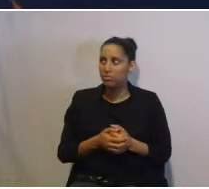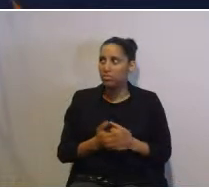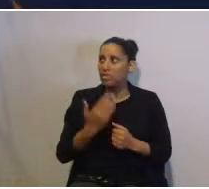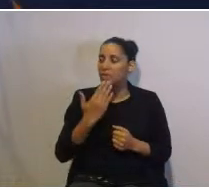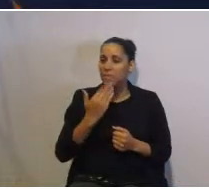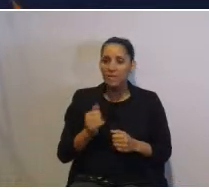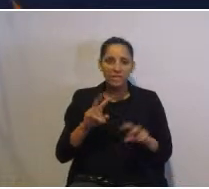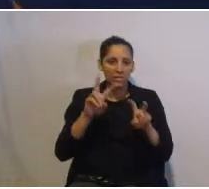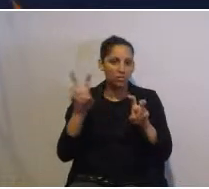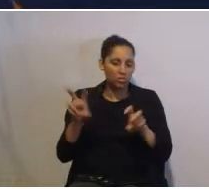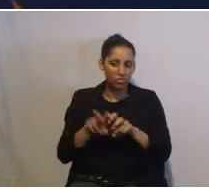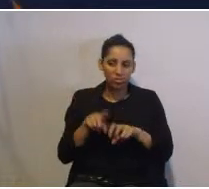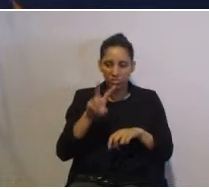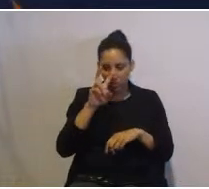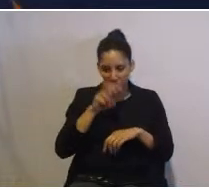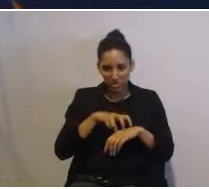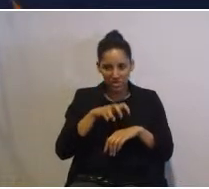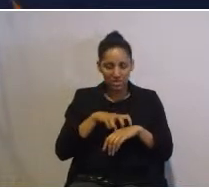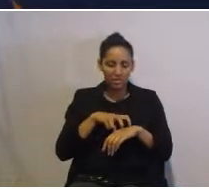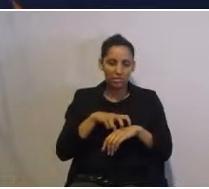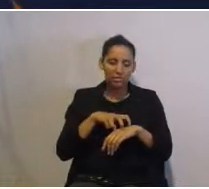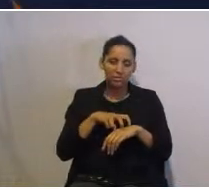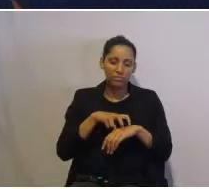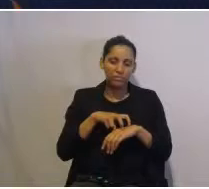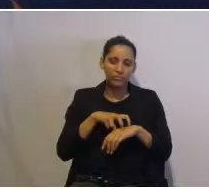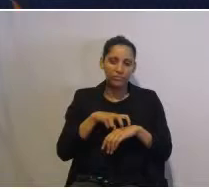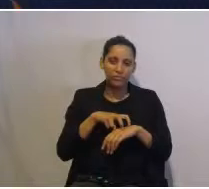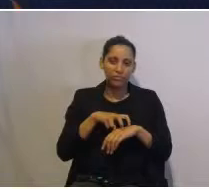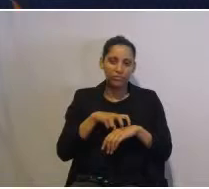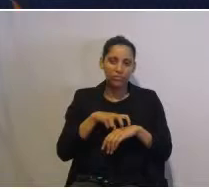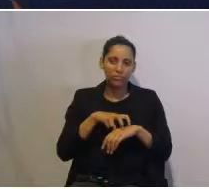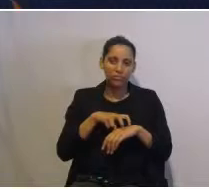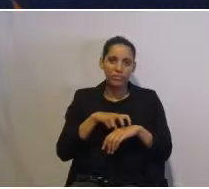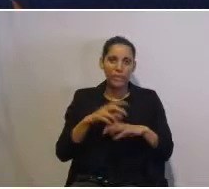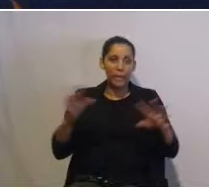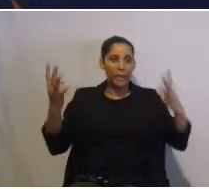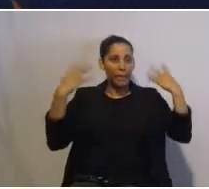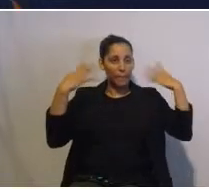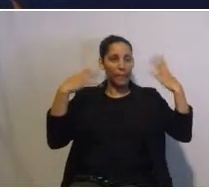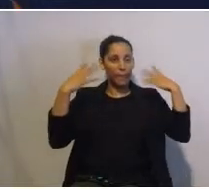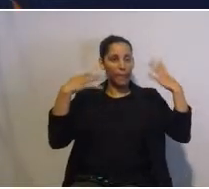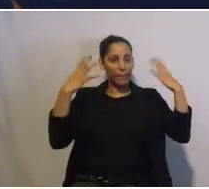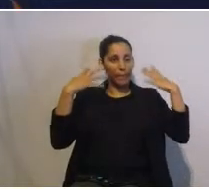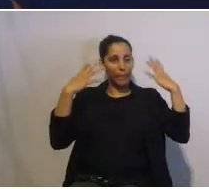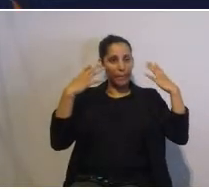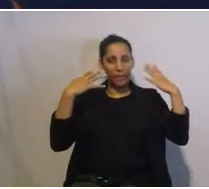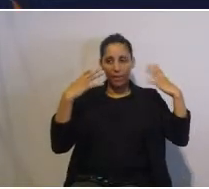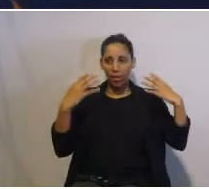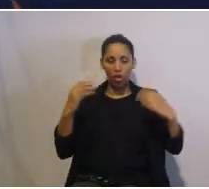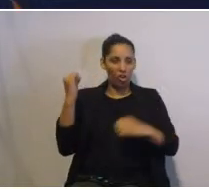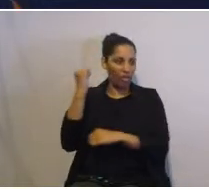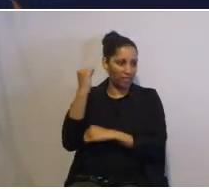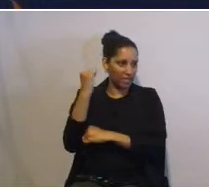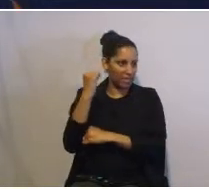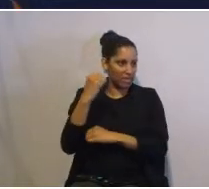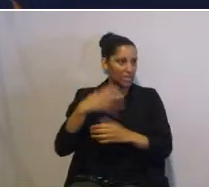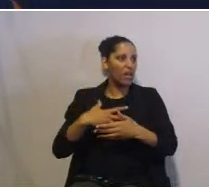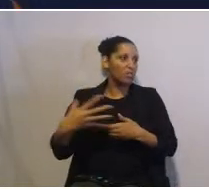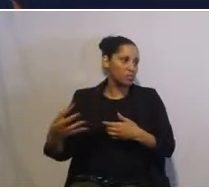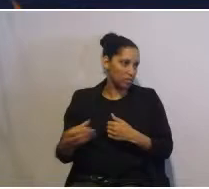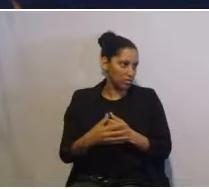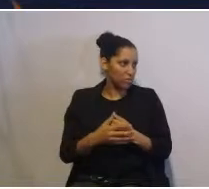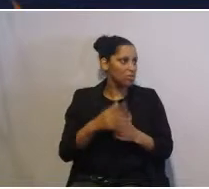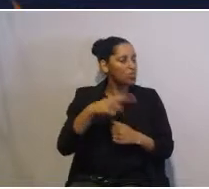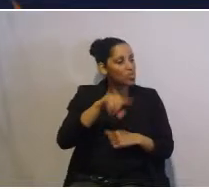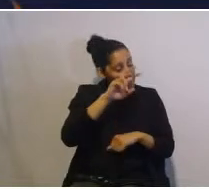Please, Eskom, you need to get out of your air-conditioned offices. You need to